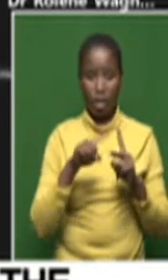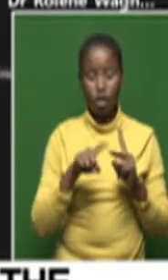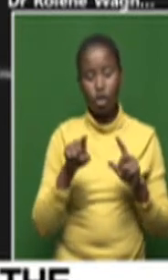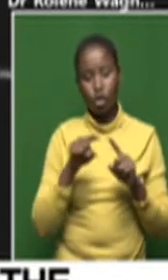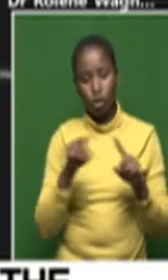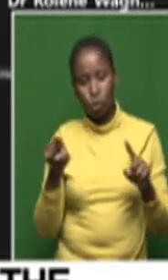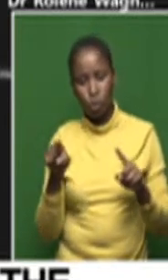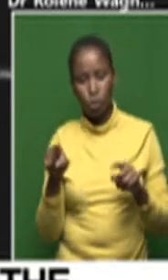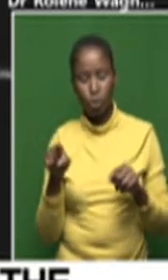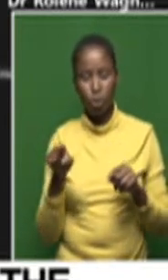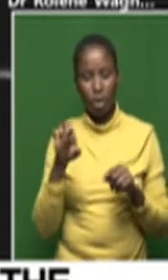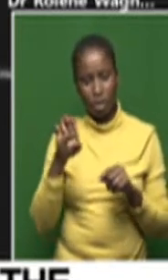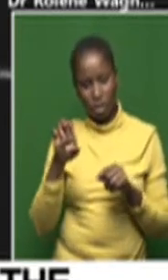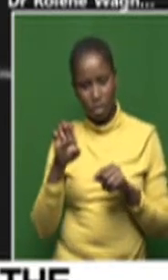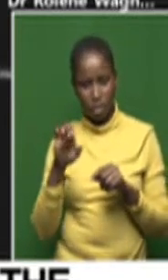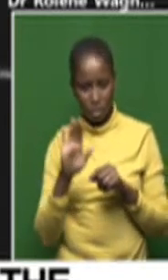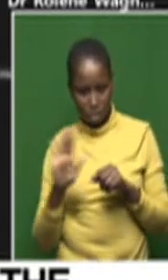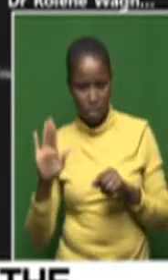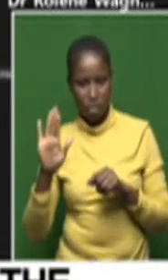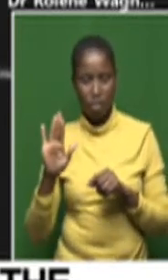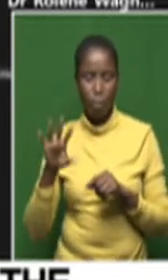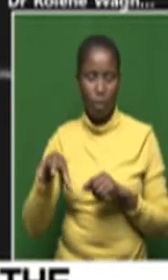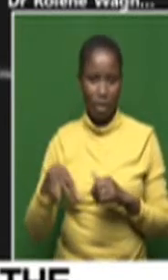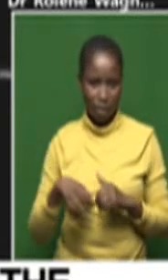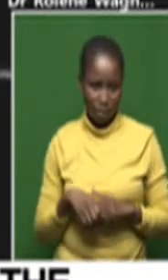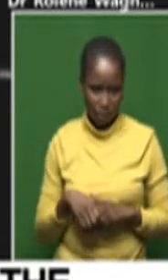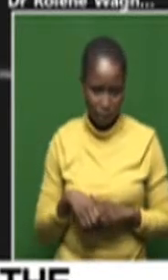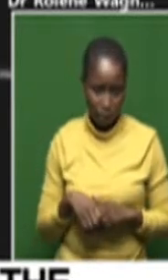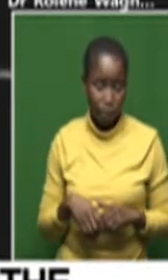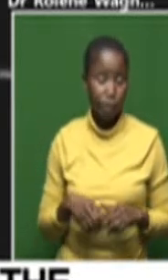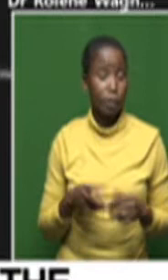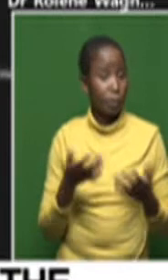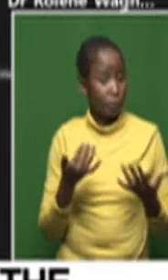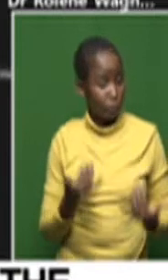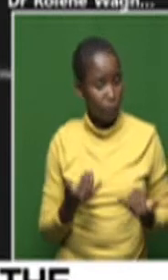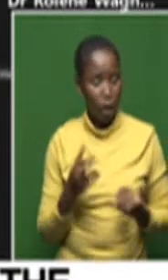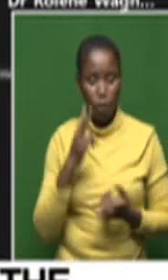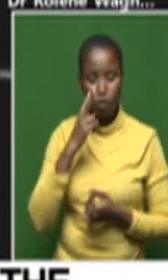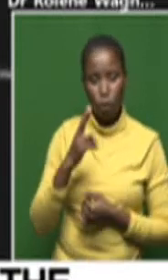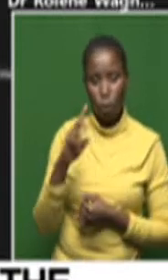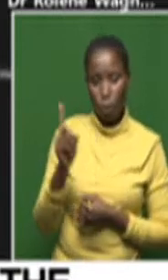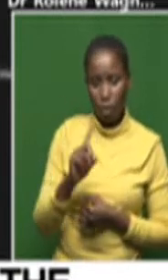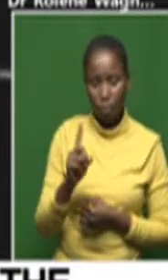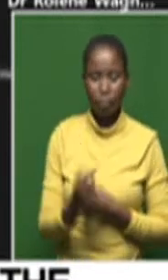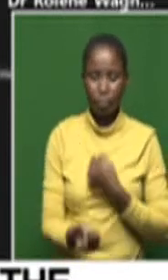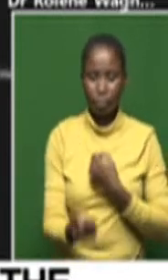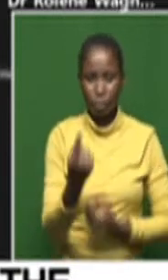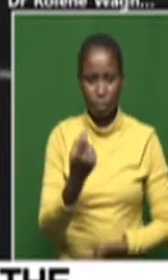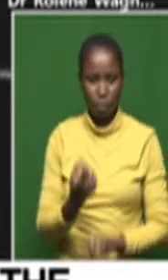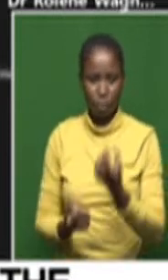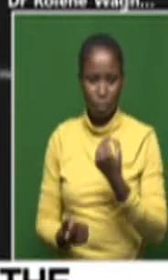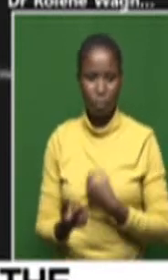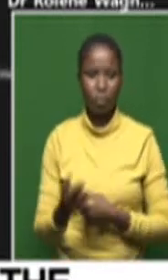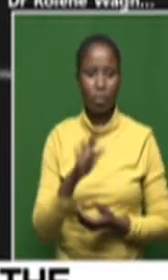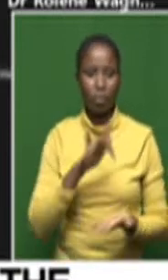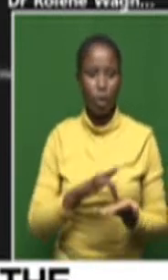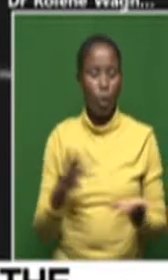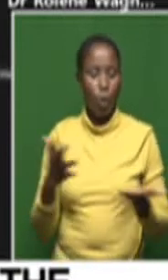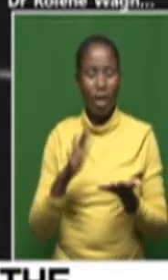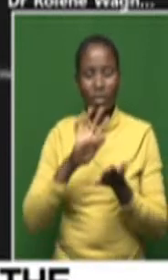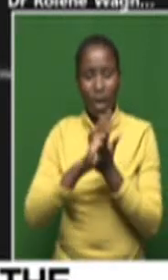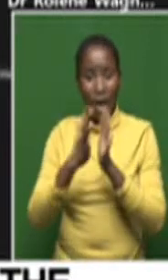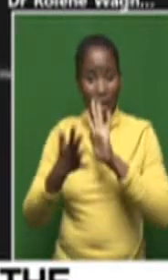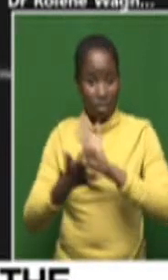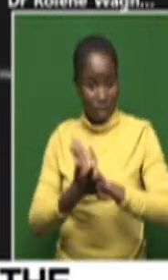way to the eastern part of our province. We are going to be looking at the pop-up sites at SASSA pay points at the beginning